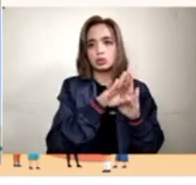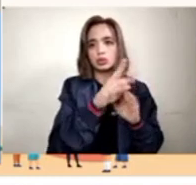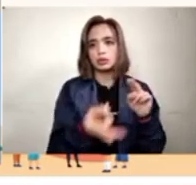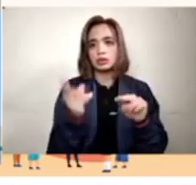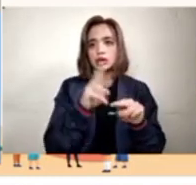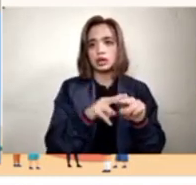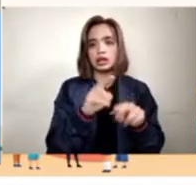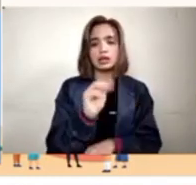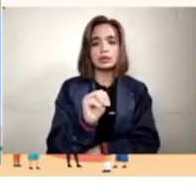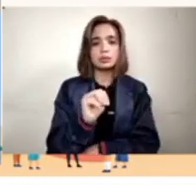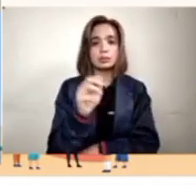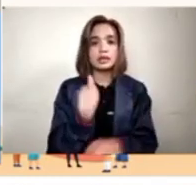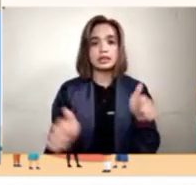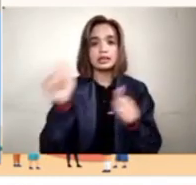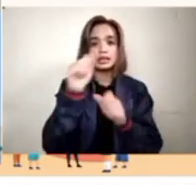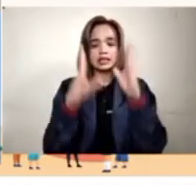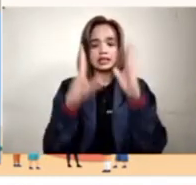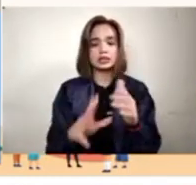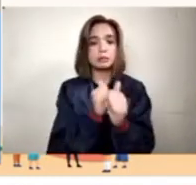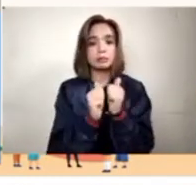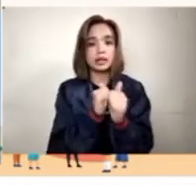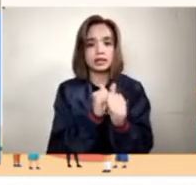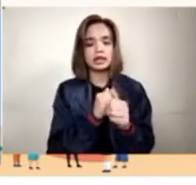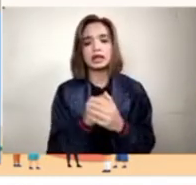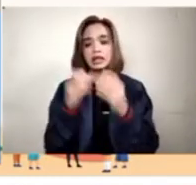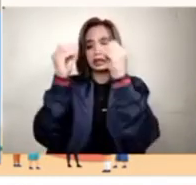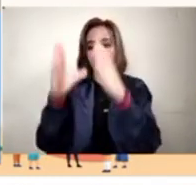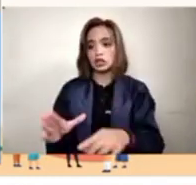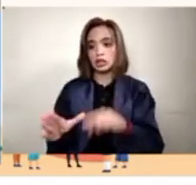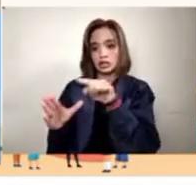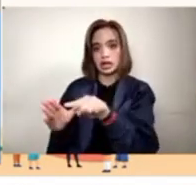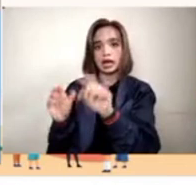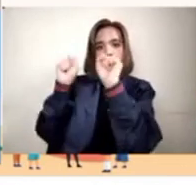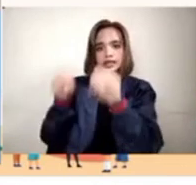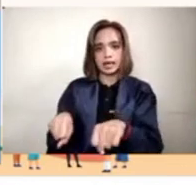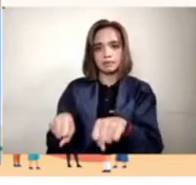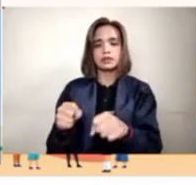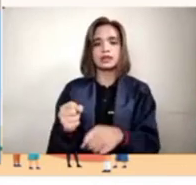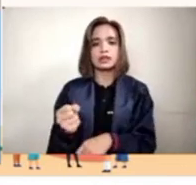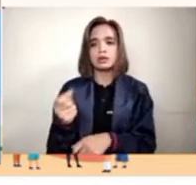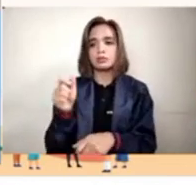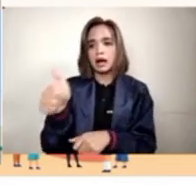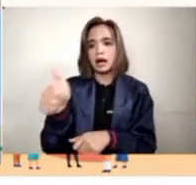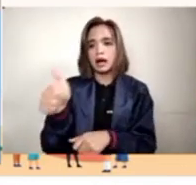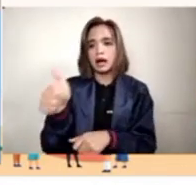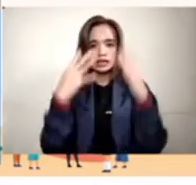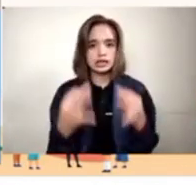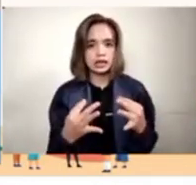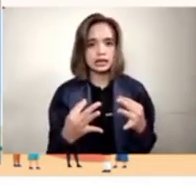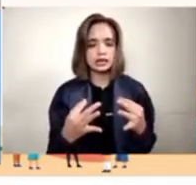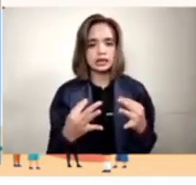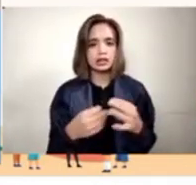at Master Teacher 1, which means that the teacher is given a chance to choose between alternative